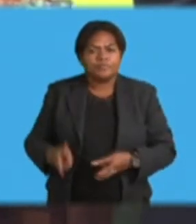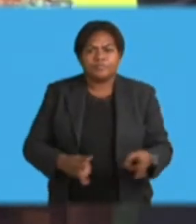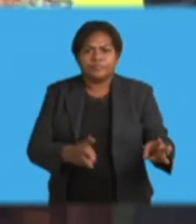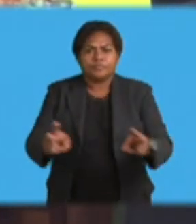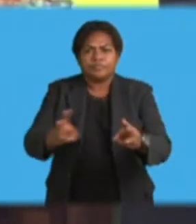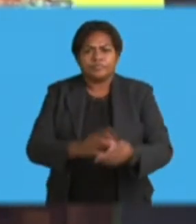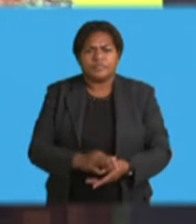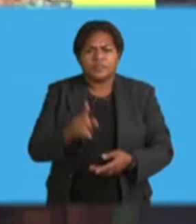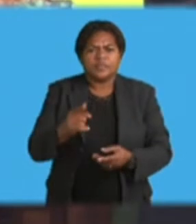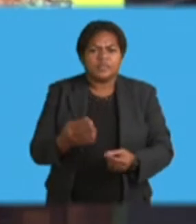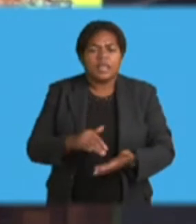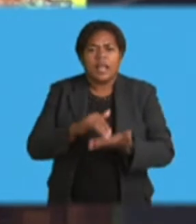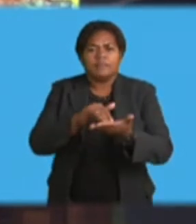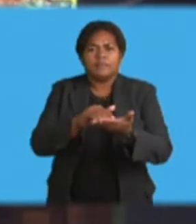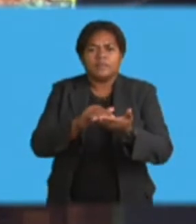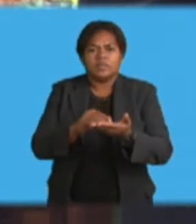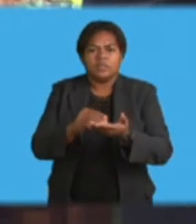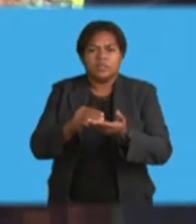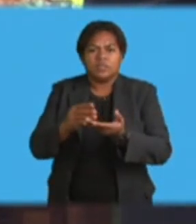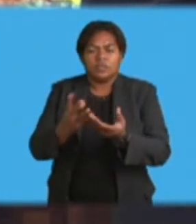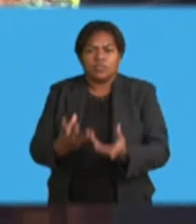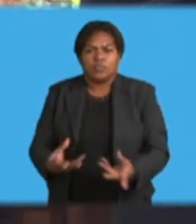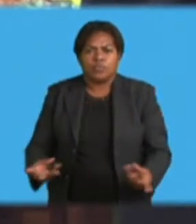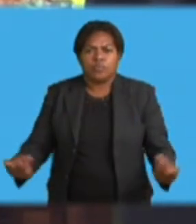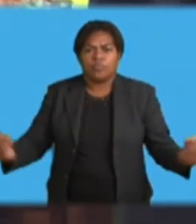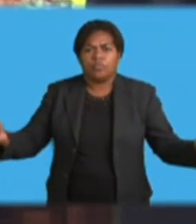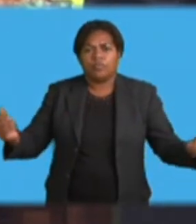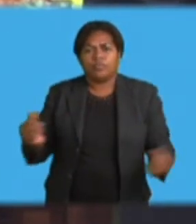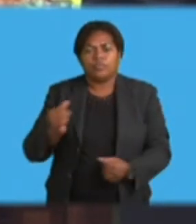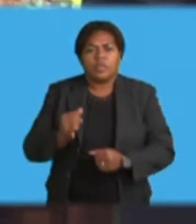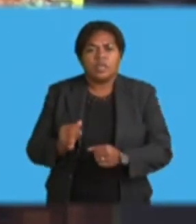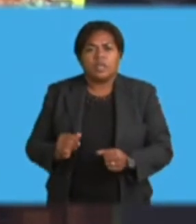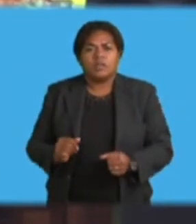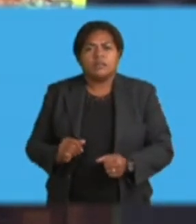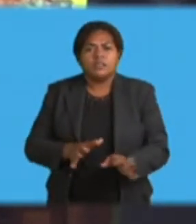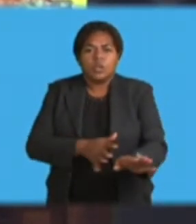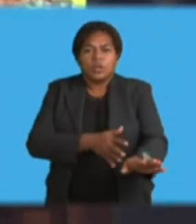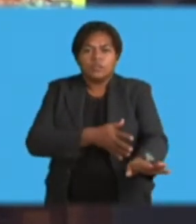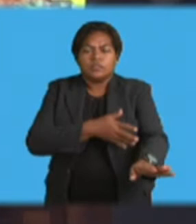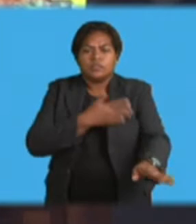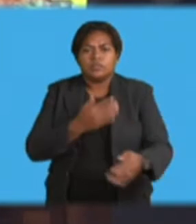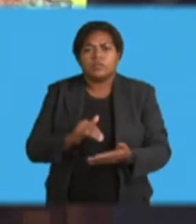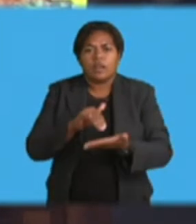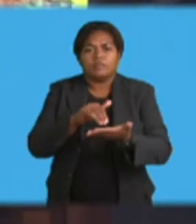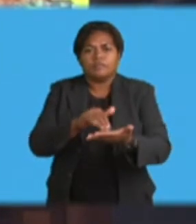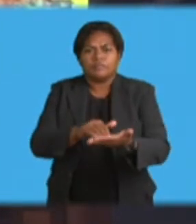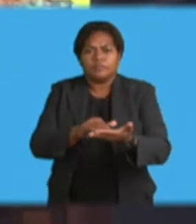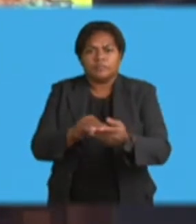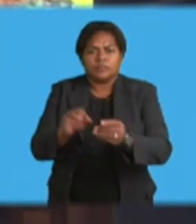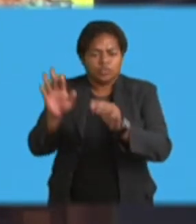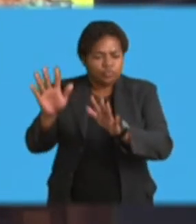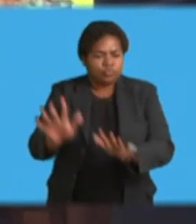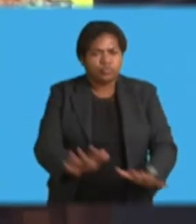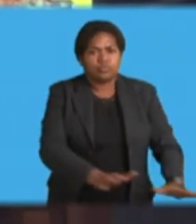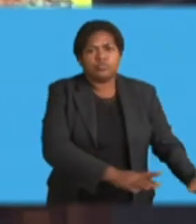and then release it slowly, Mr. Speaker, to smooth off the flow of water in the waterway downstream. Mr.